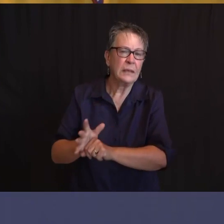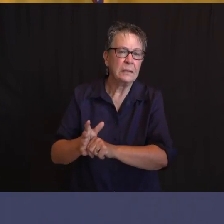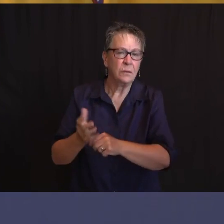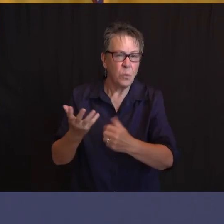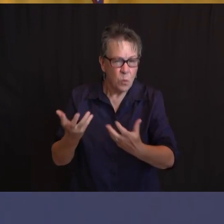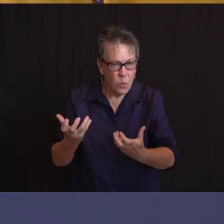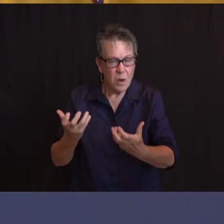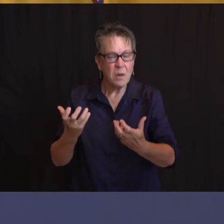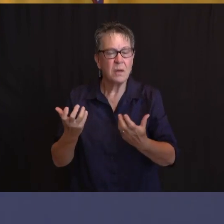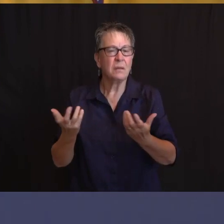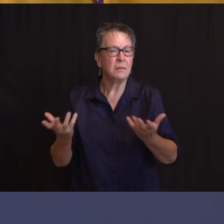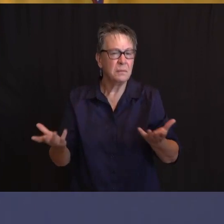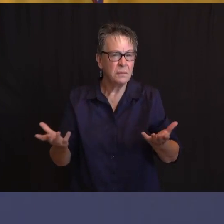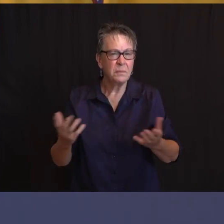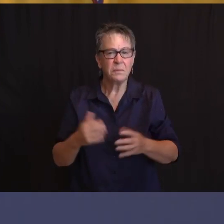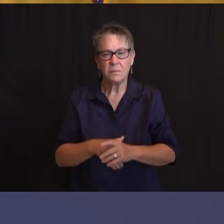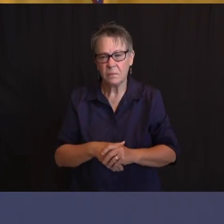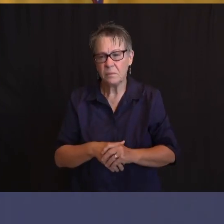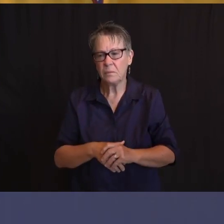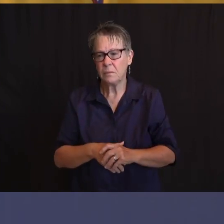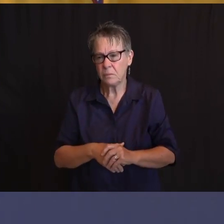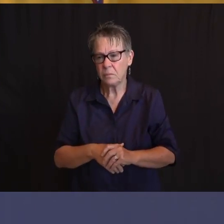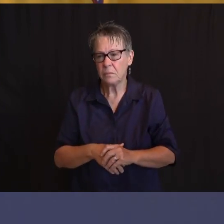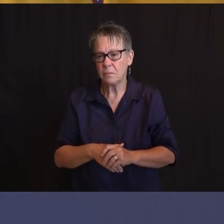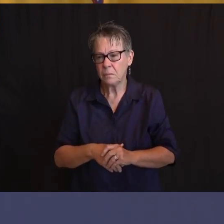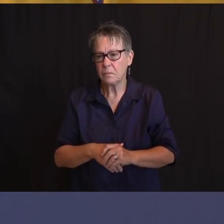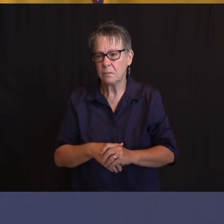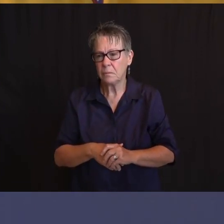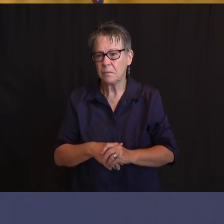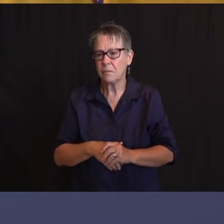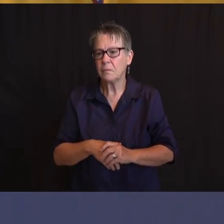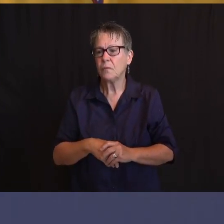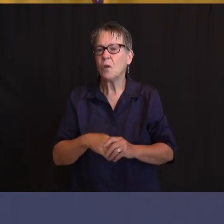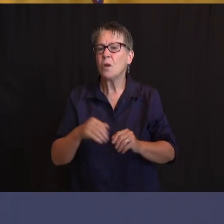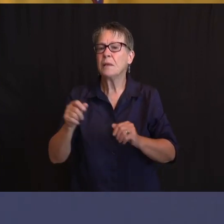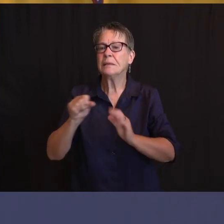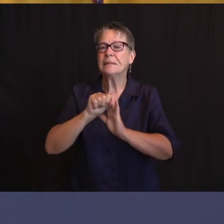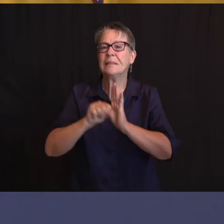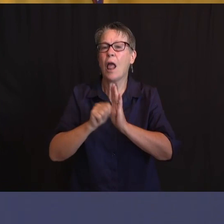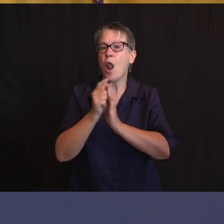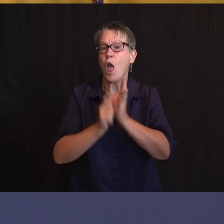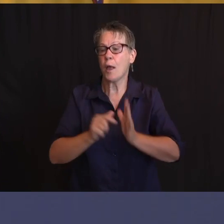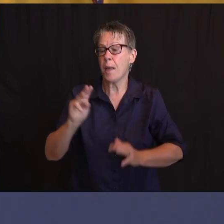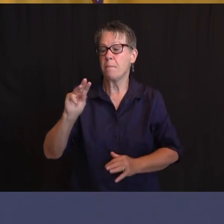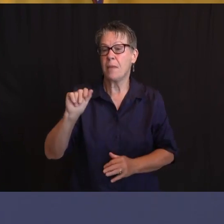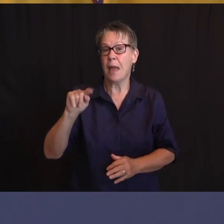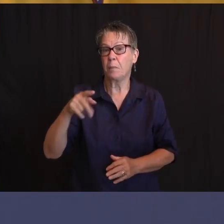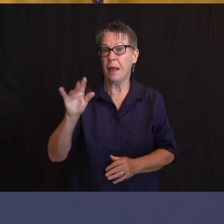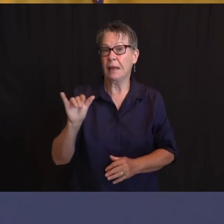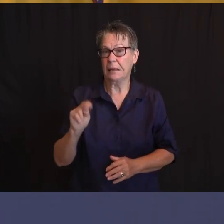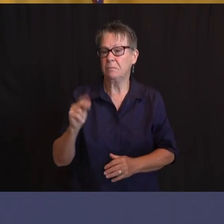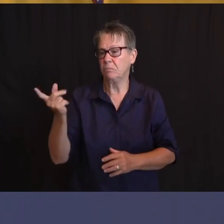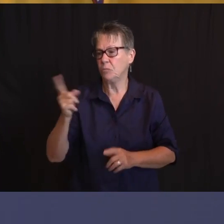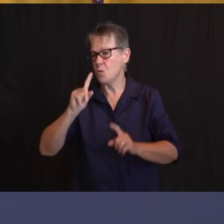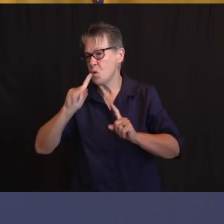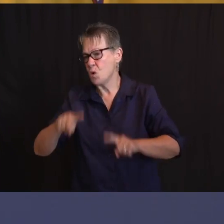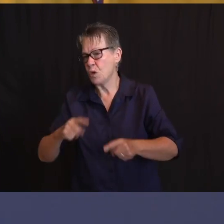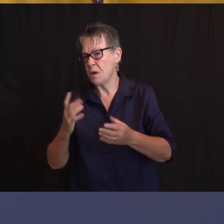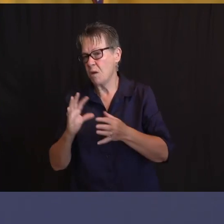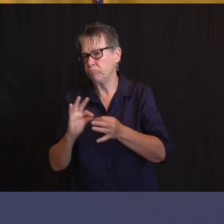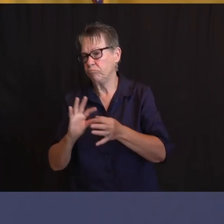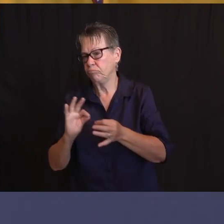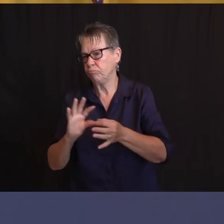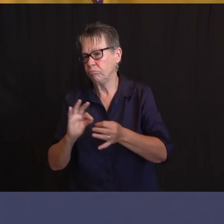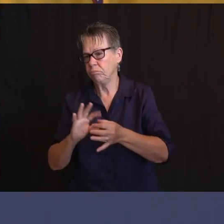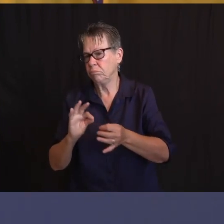Commissioner of Health has issued a closure order pursuant to her authority. It's standard practice when that happens to lock the doors, as happens in other places.